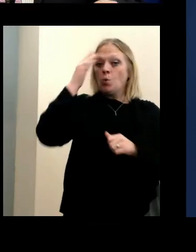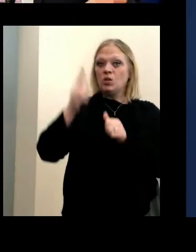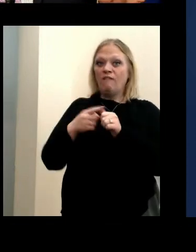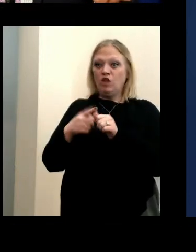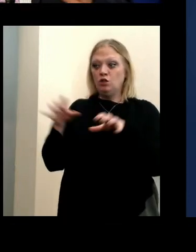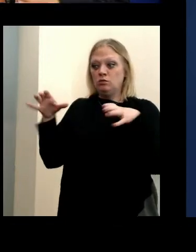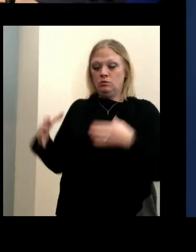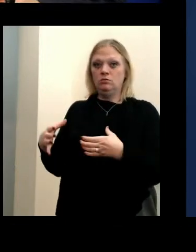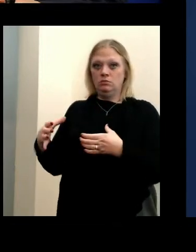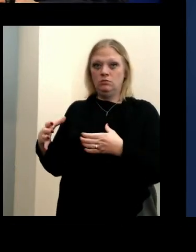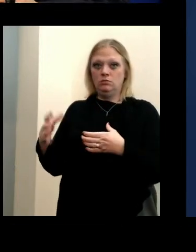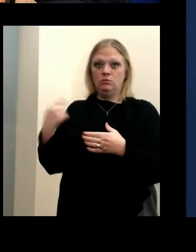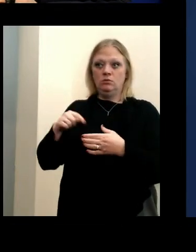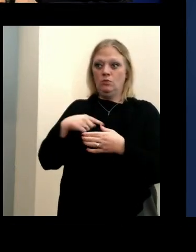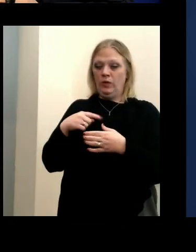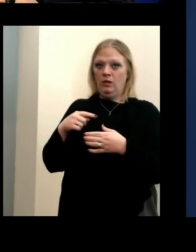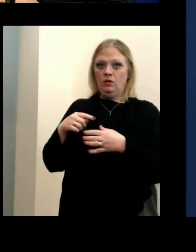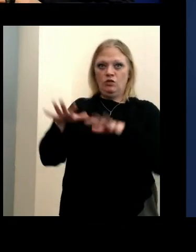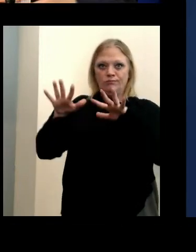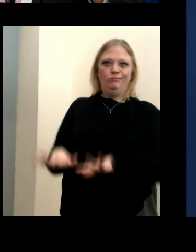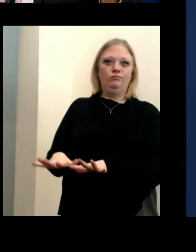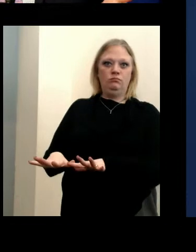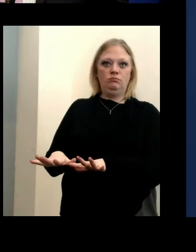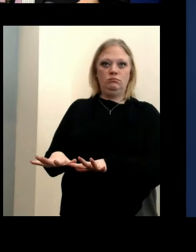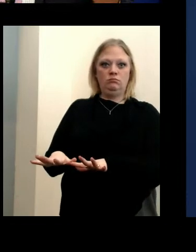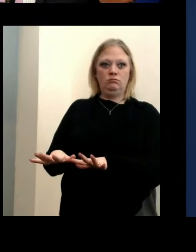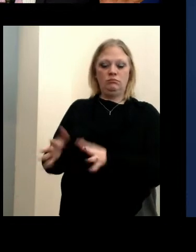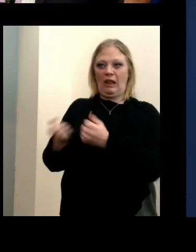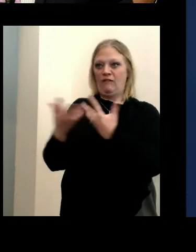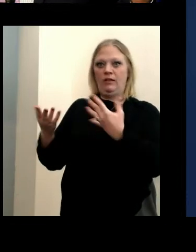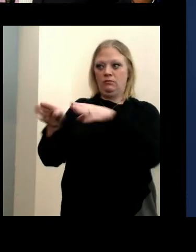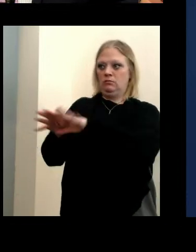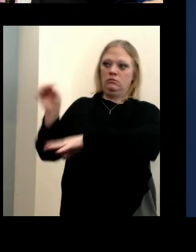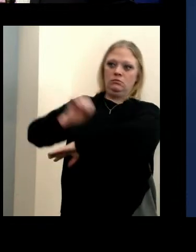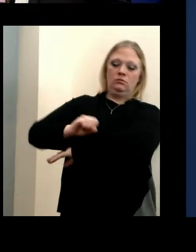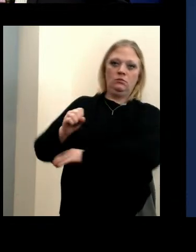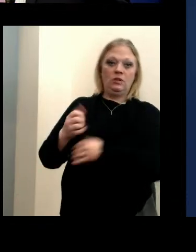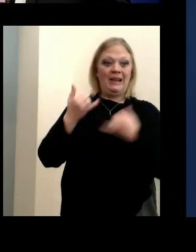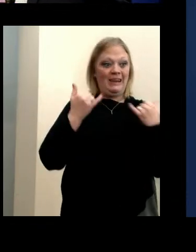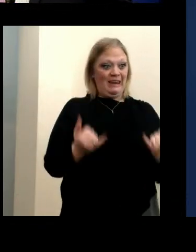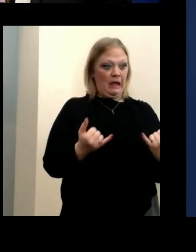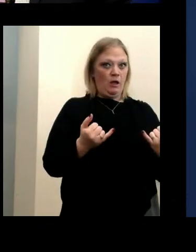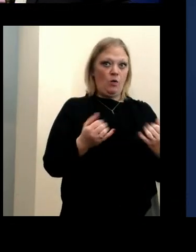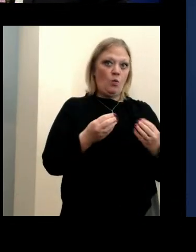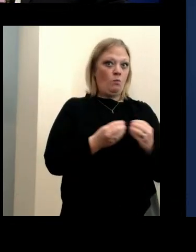pandemic, we were hunkered down and a lot of things were shut down. More things have opened, so what is the result of that?